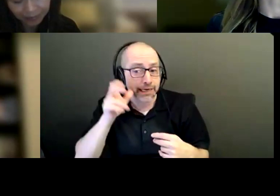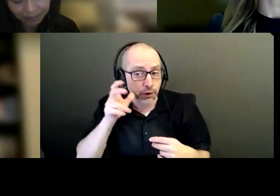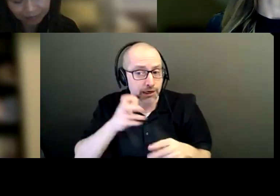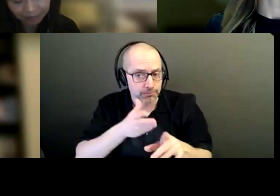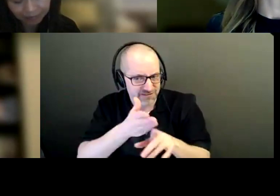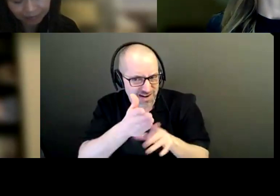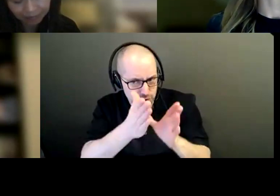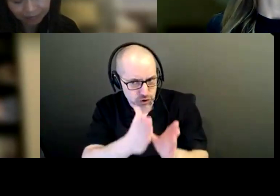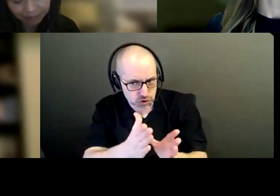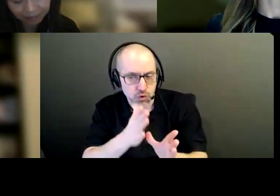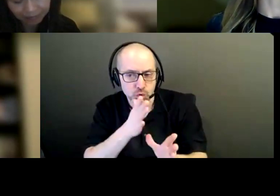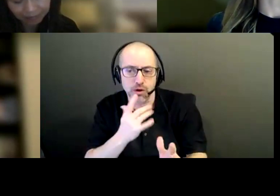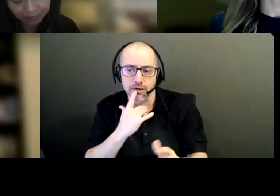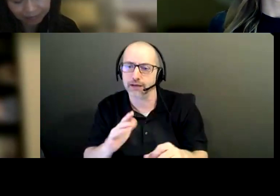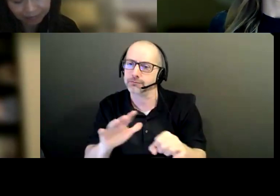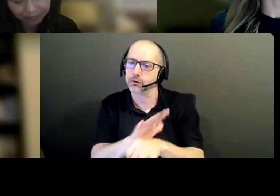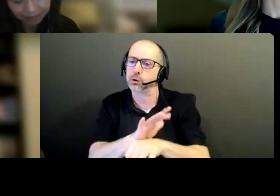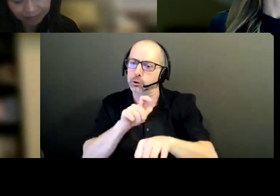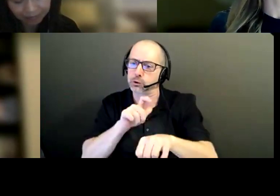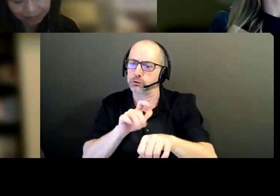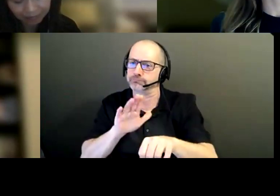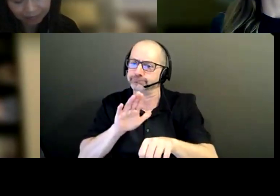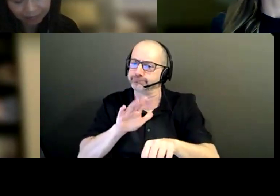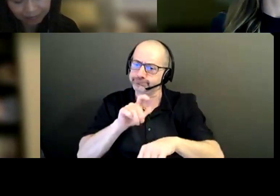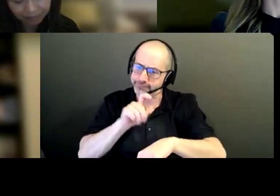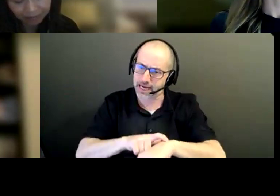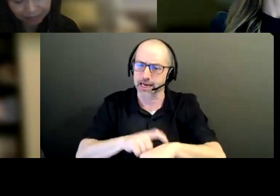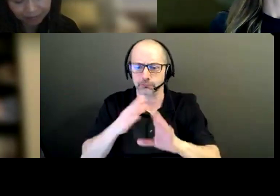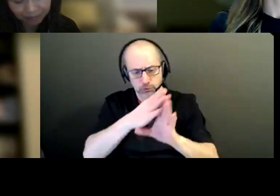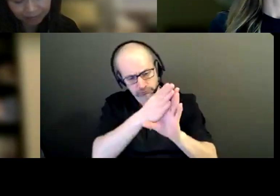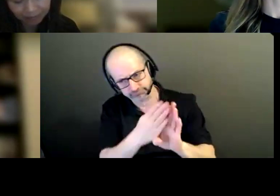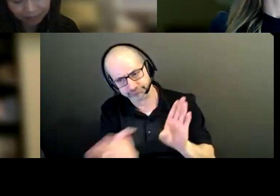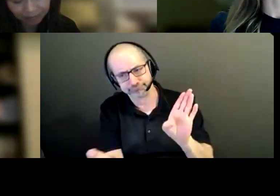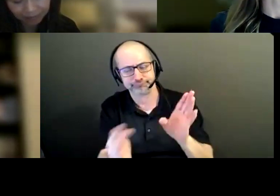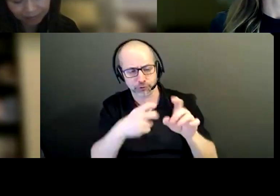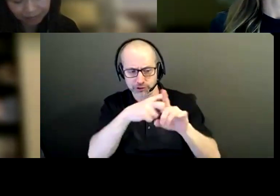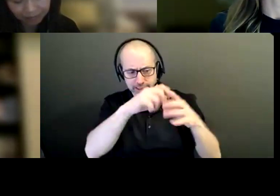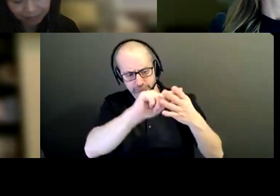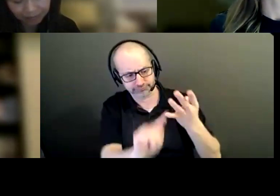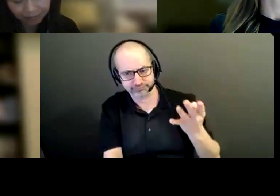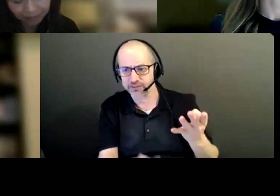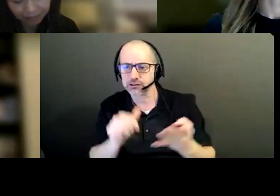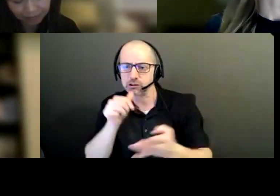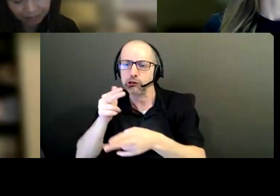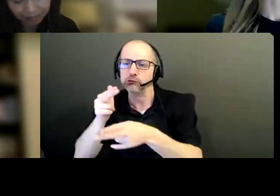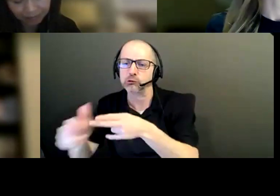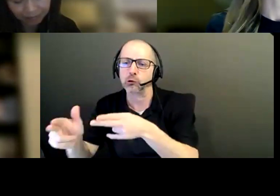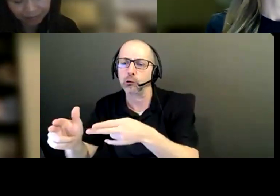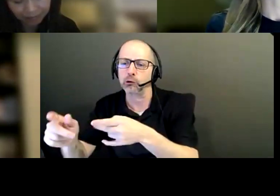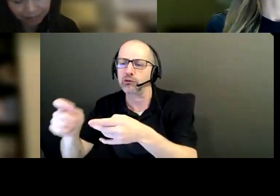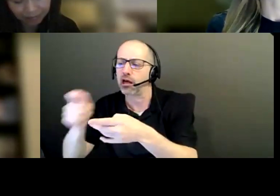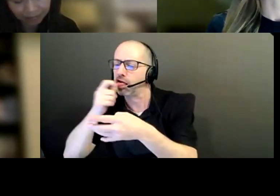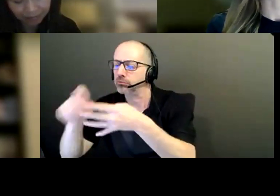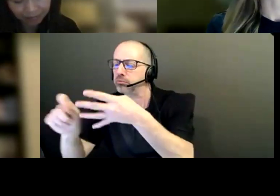to, take the time to do a full assessment, check everything, and not kind of cut corners with the purpose of talking